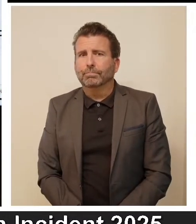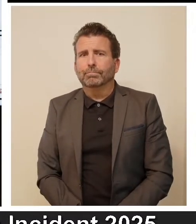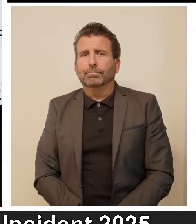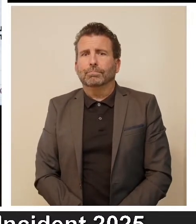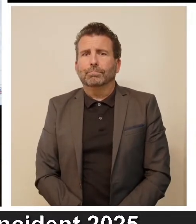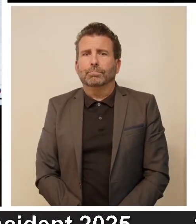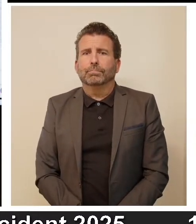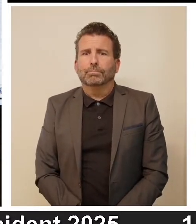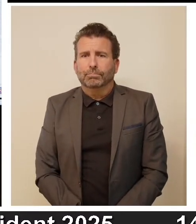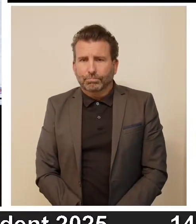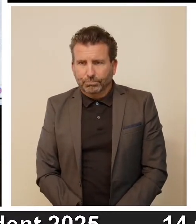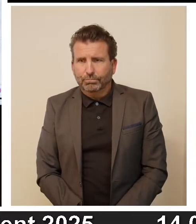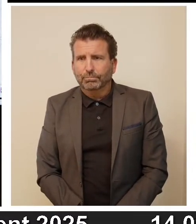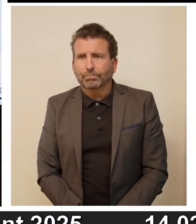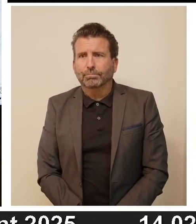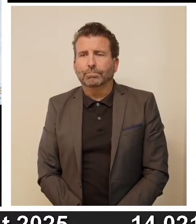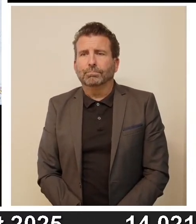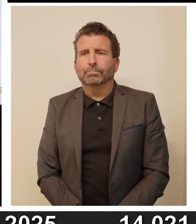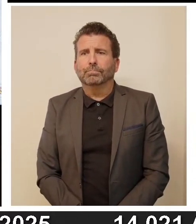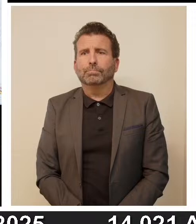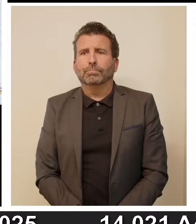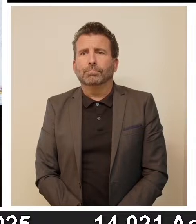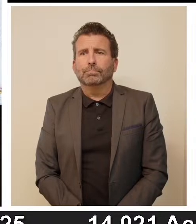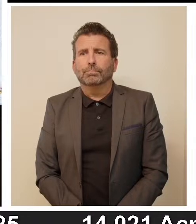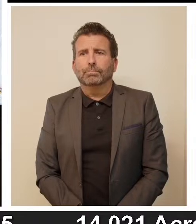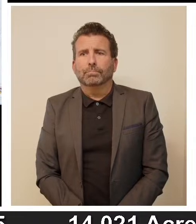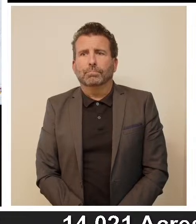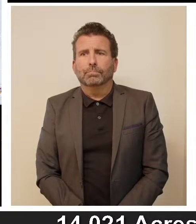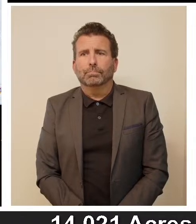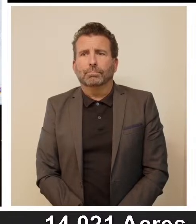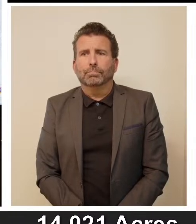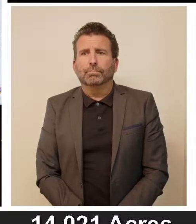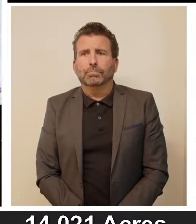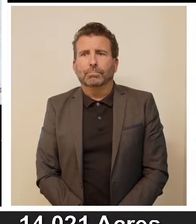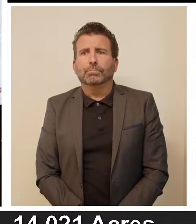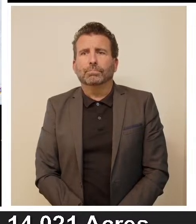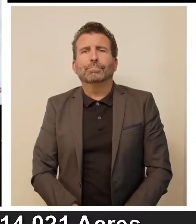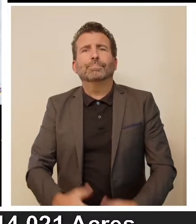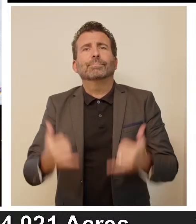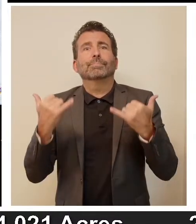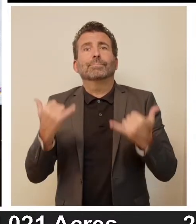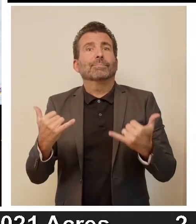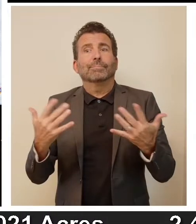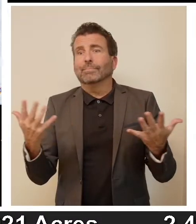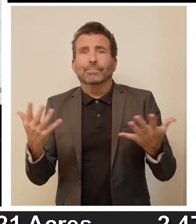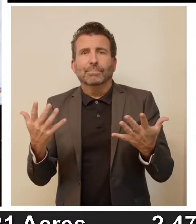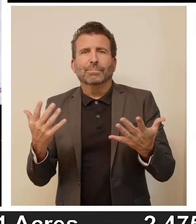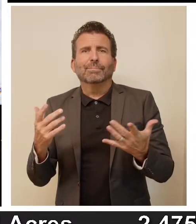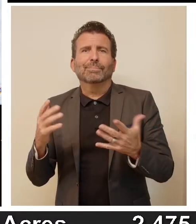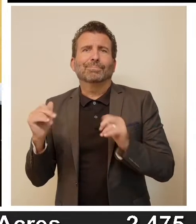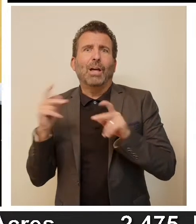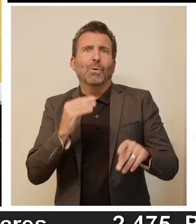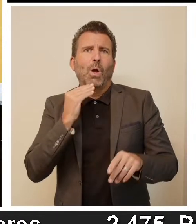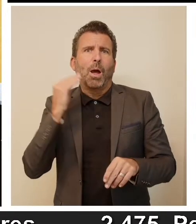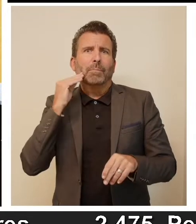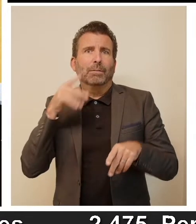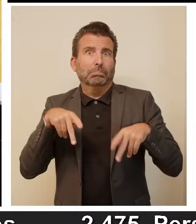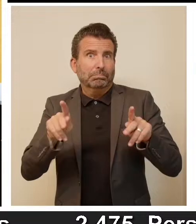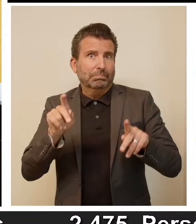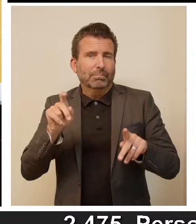Thank you. Next up, for repopulation information, Law Enforcement Liaison Officer Jason Jared.